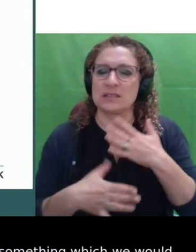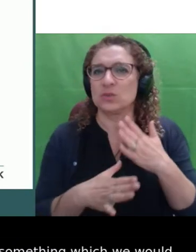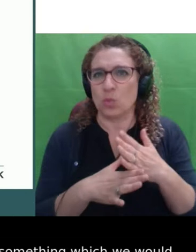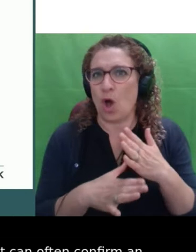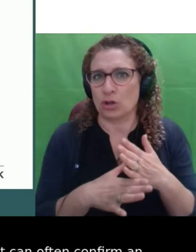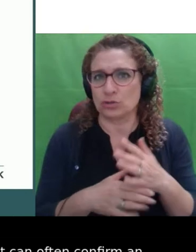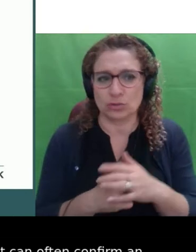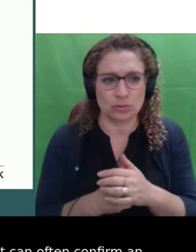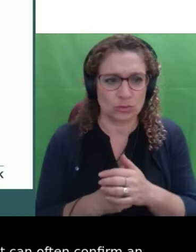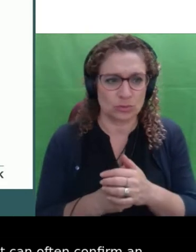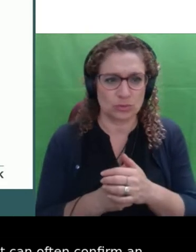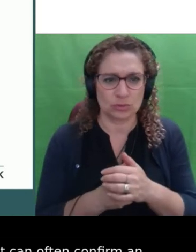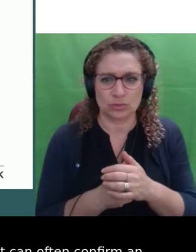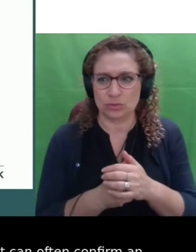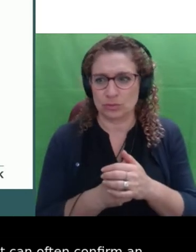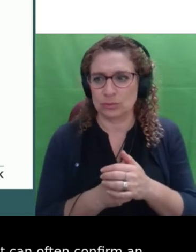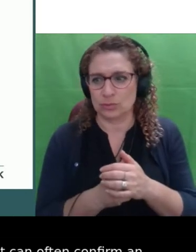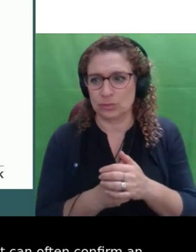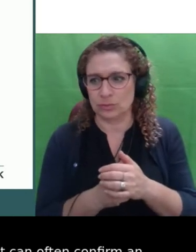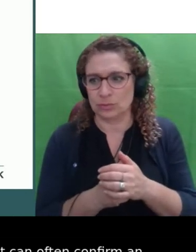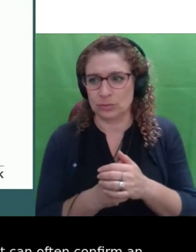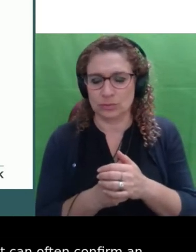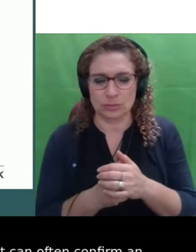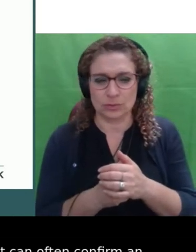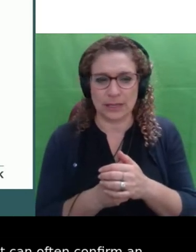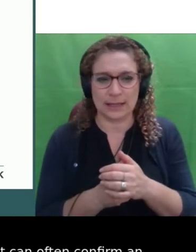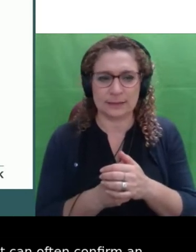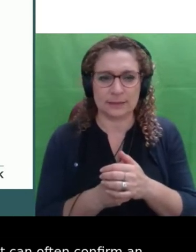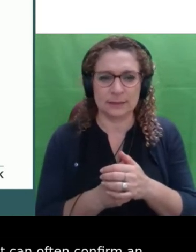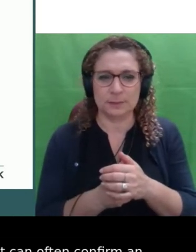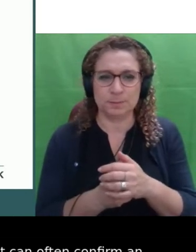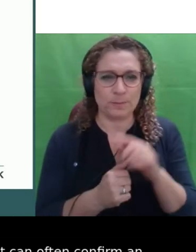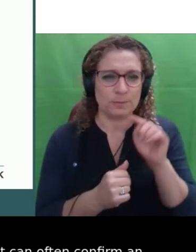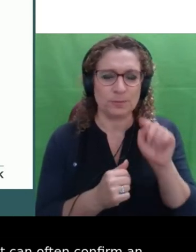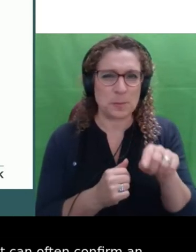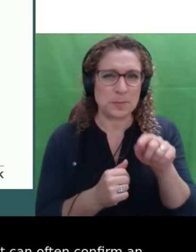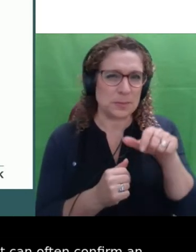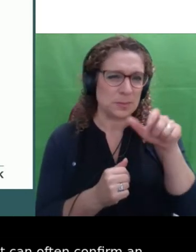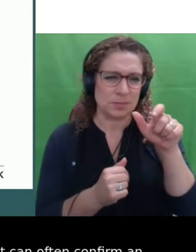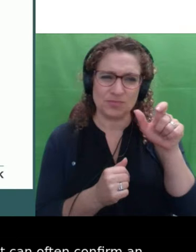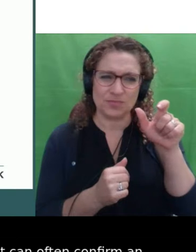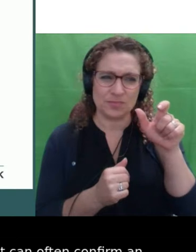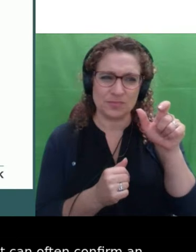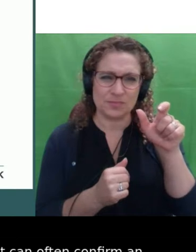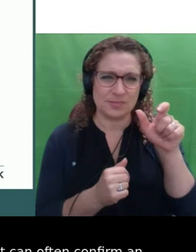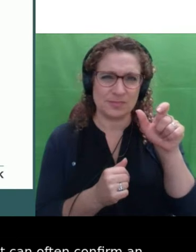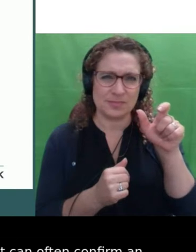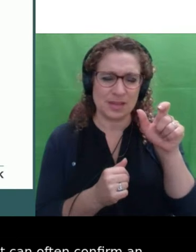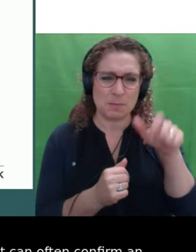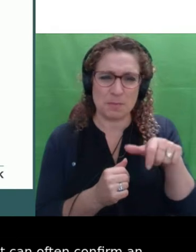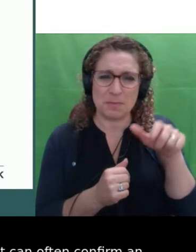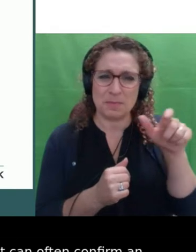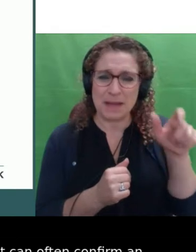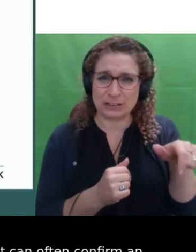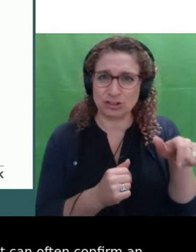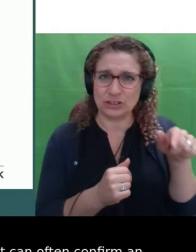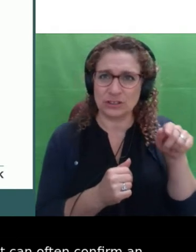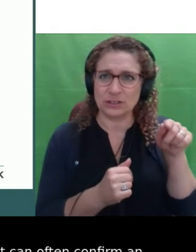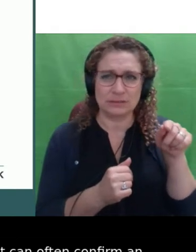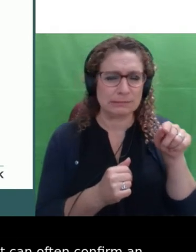so these patients certainly and so i've got pediatrics need a referral so anaphylaxis is